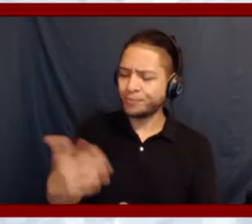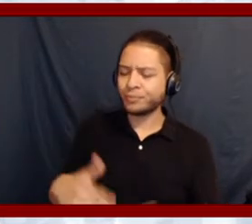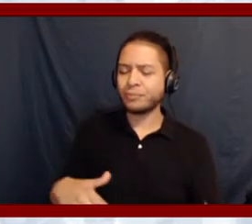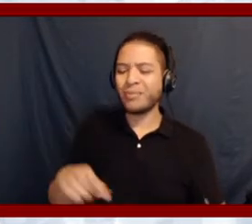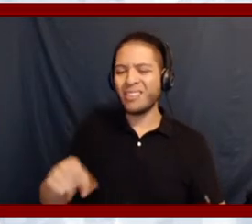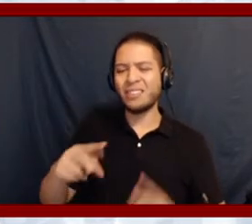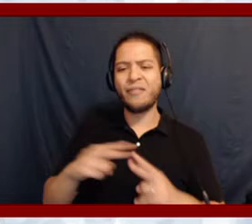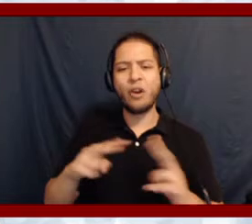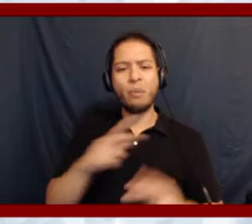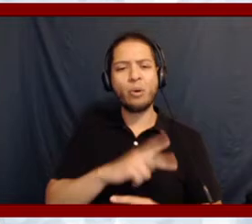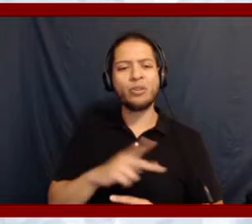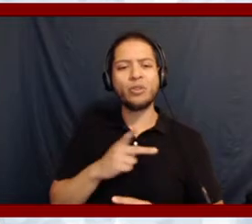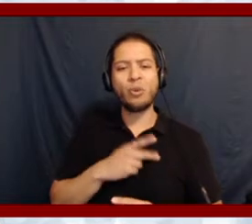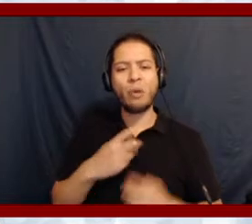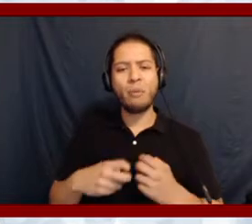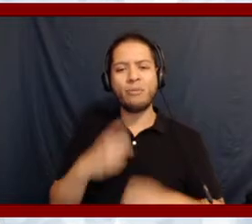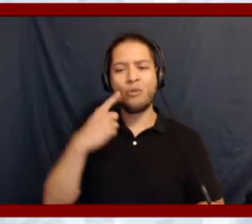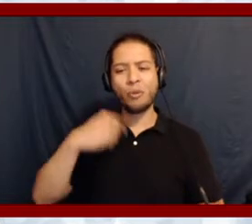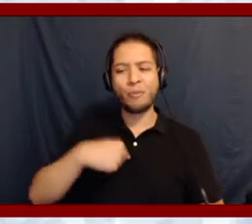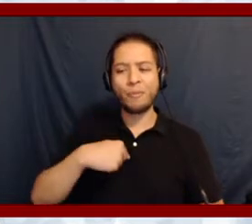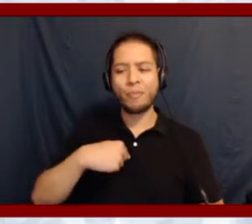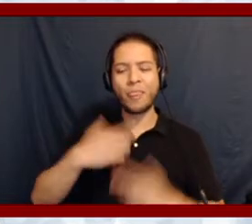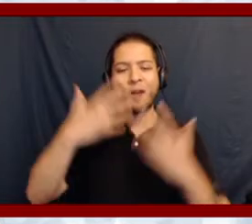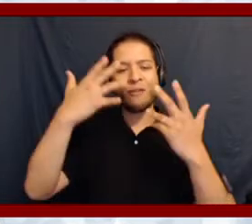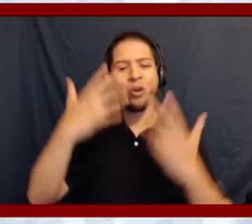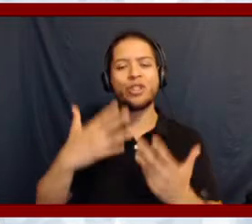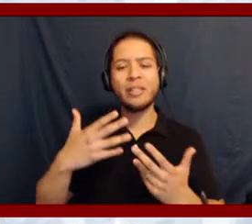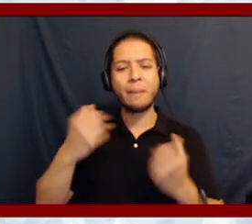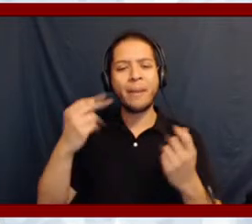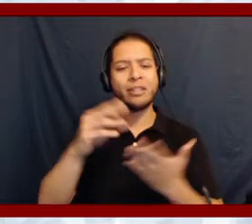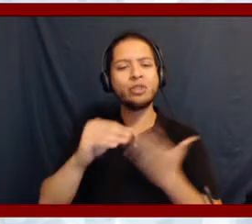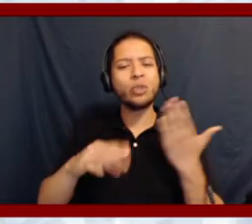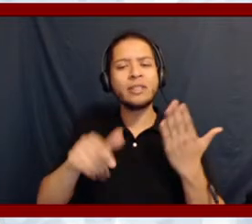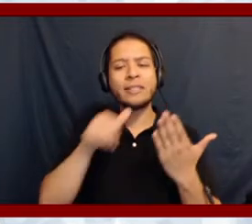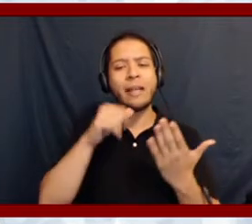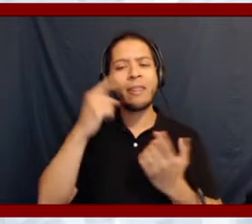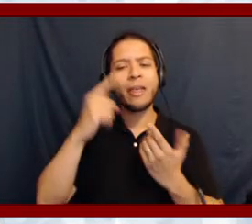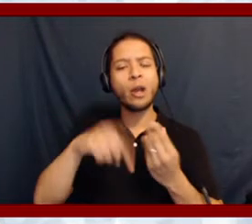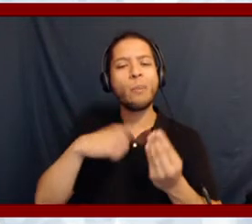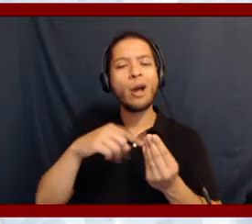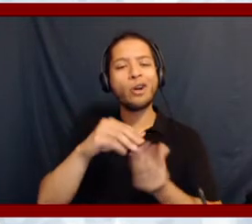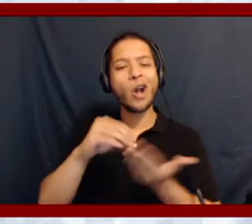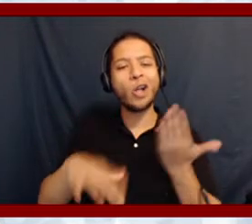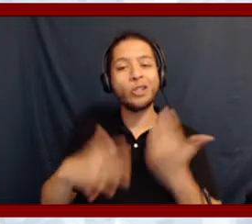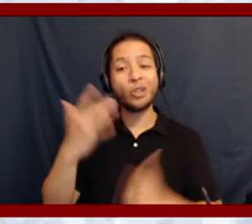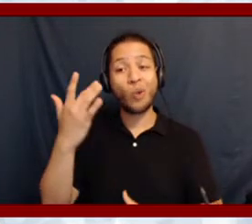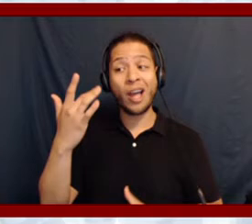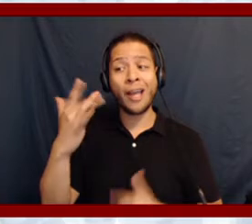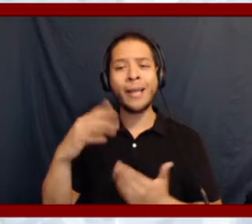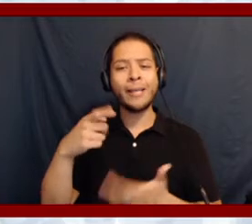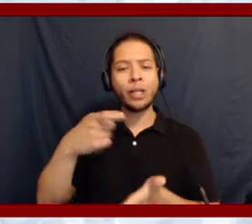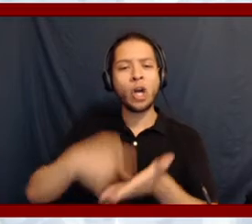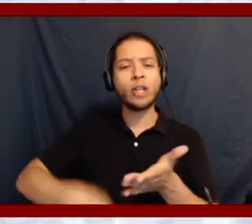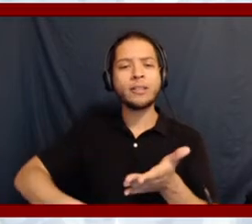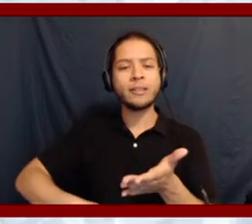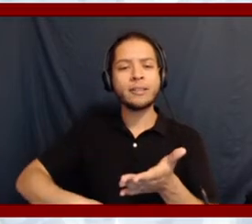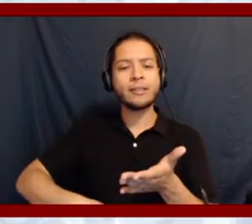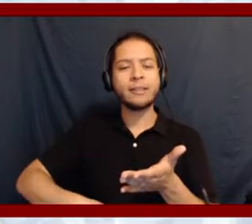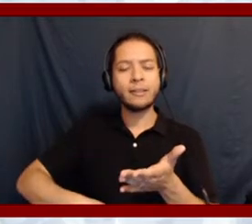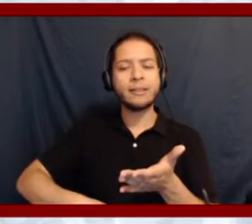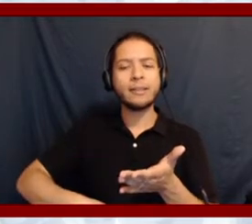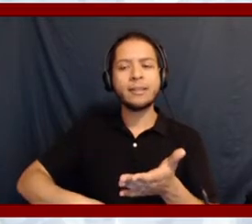students don't even think about college because of the fear of the costs. And as a first generation college student myself, this is one